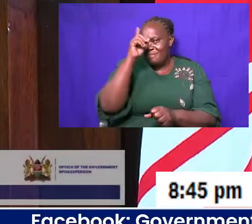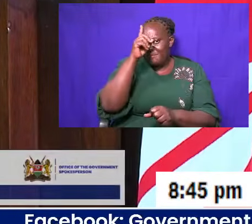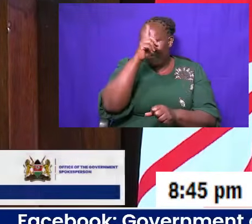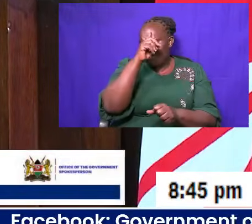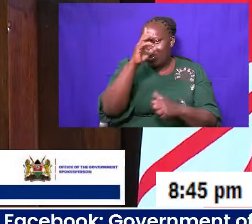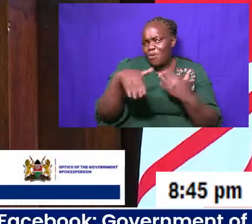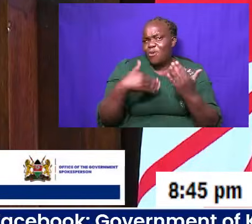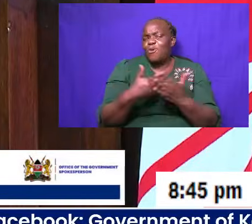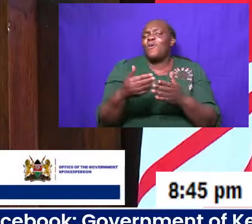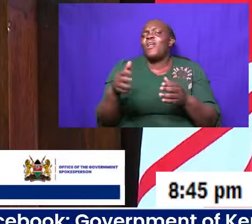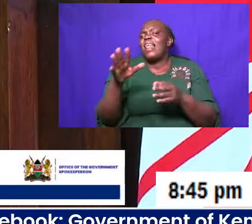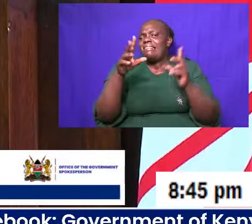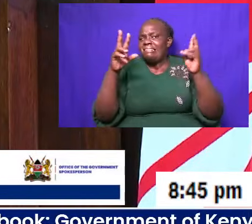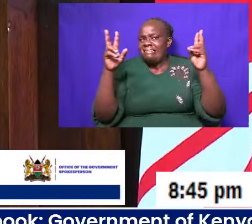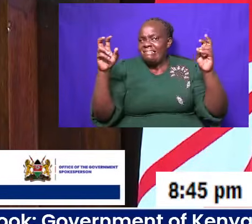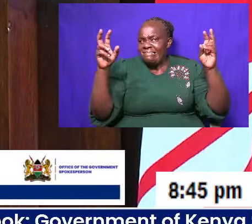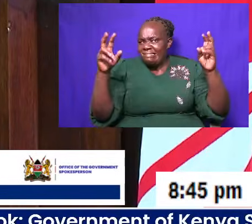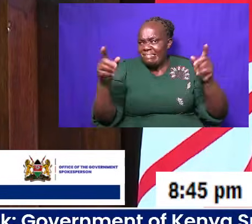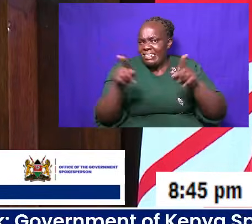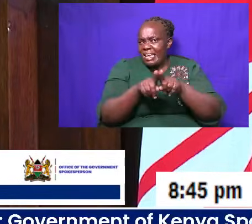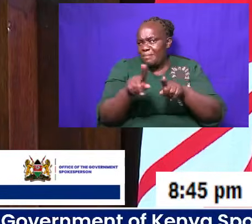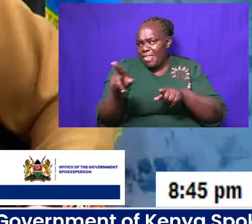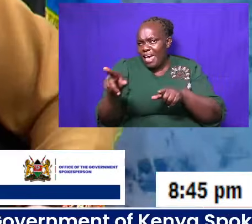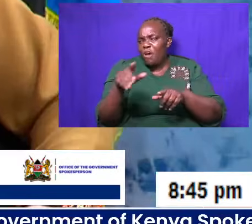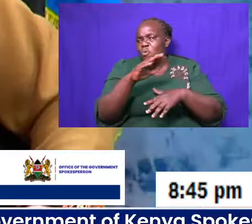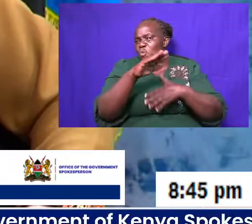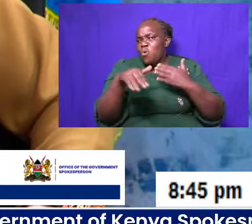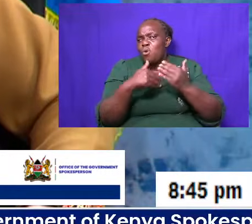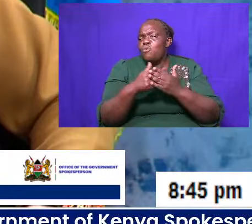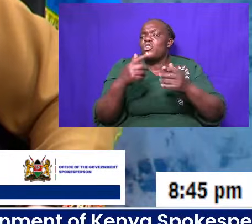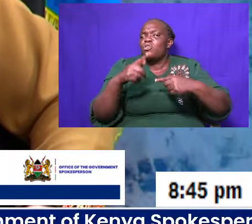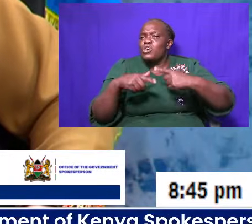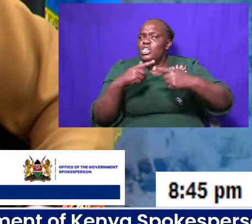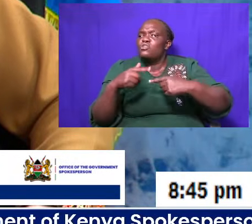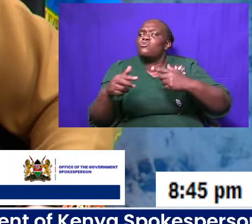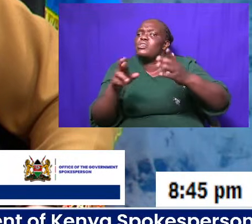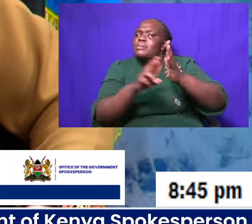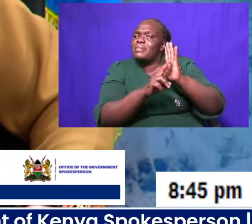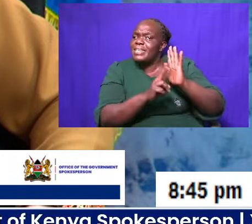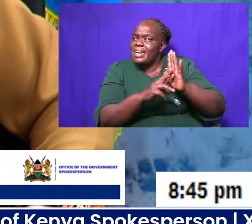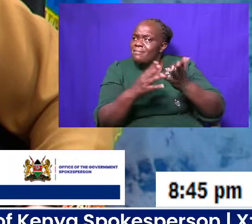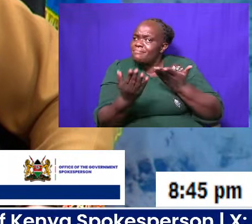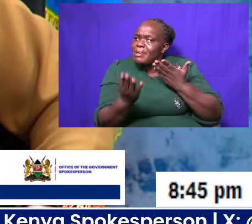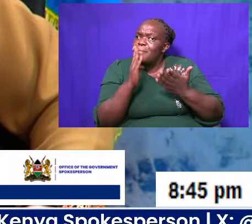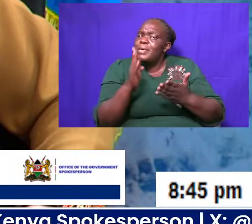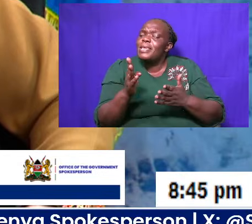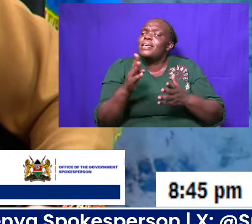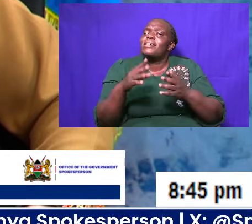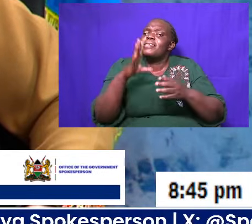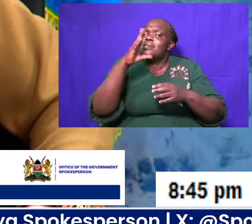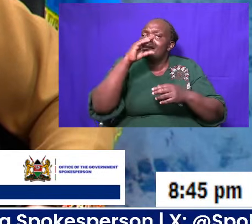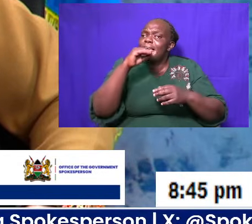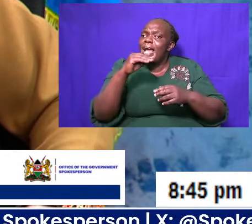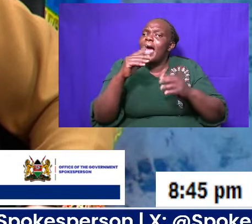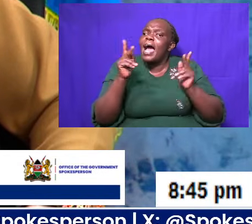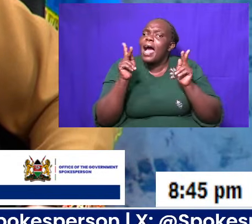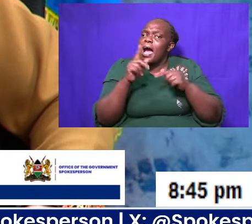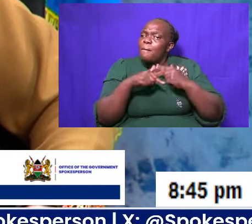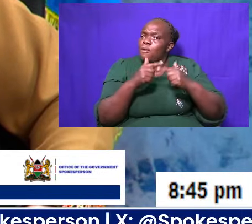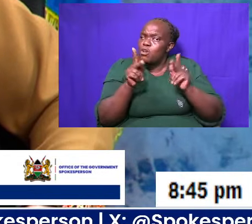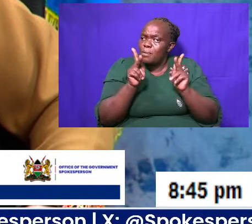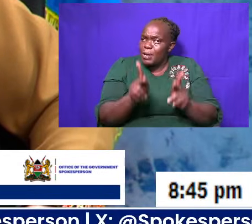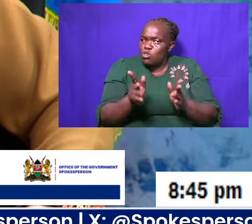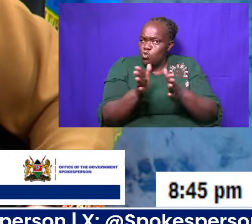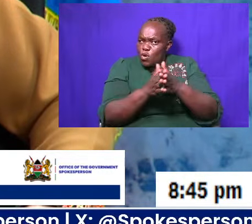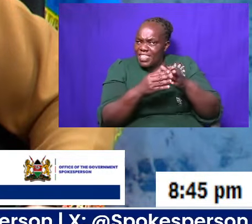issues that we deal with of SIGs. Okay. And we continue to represent maybe when we speak about persons with disability, we